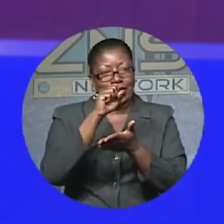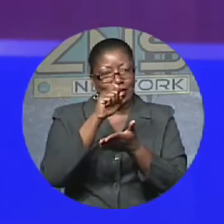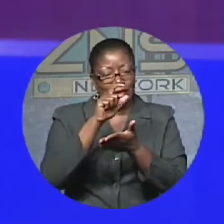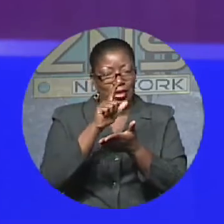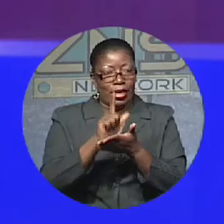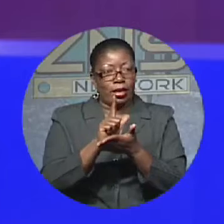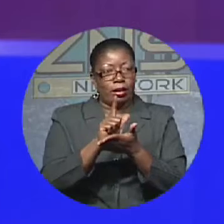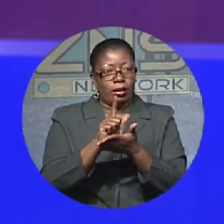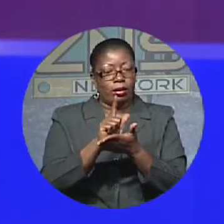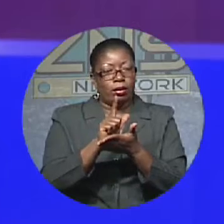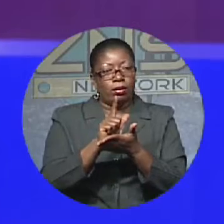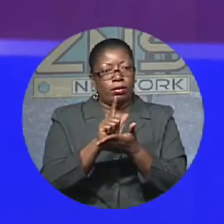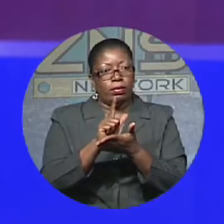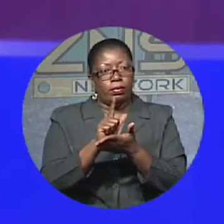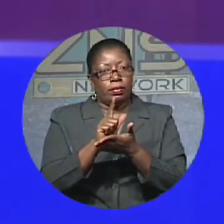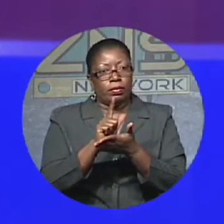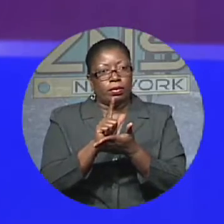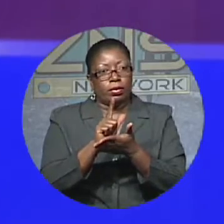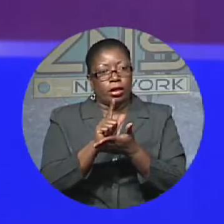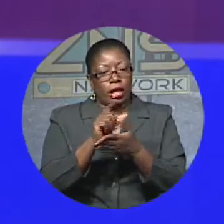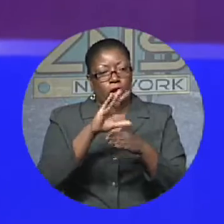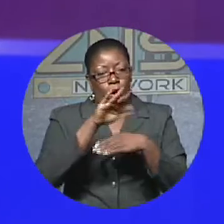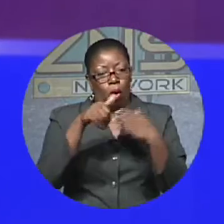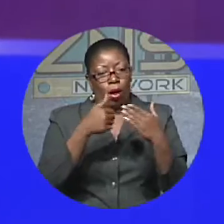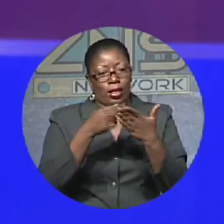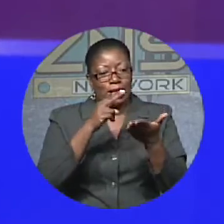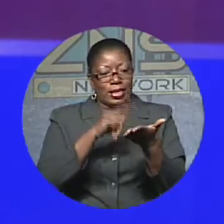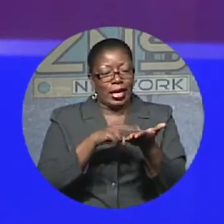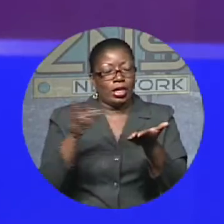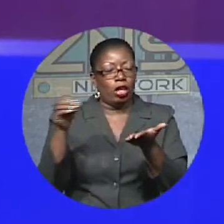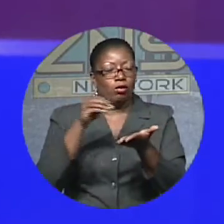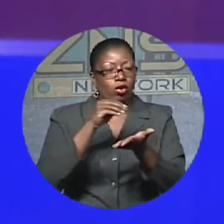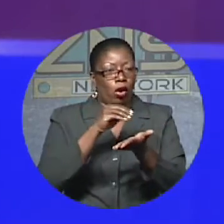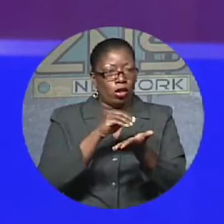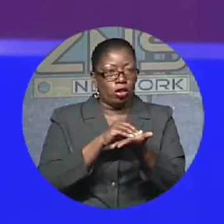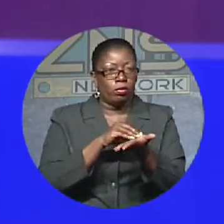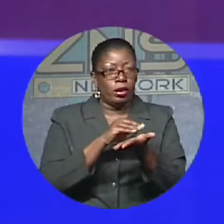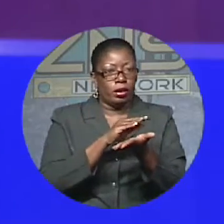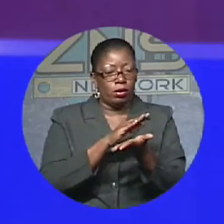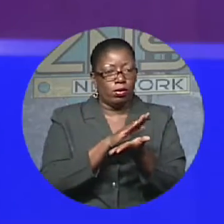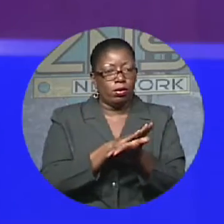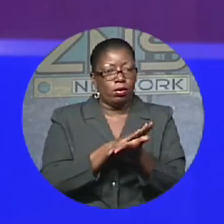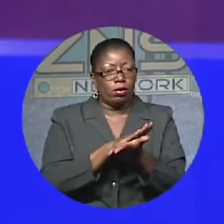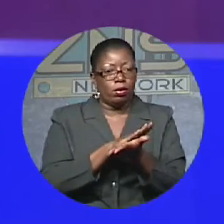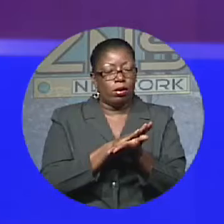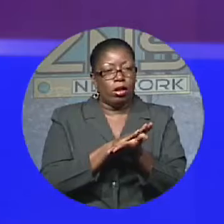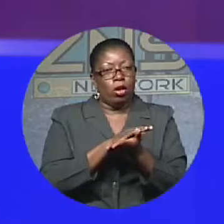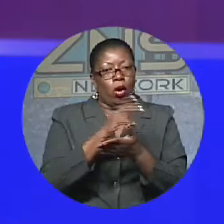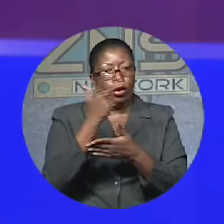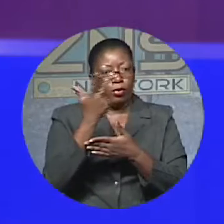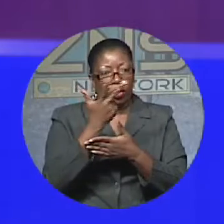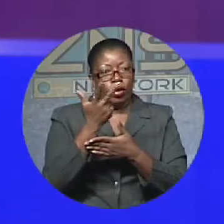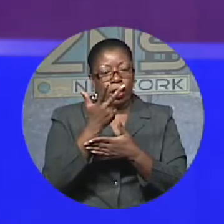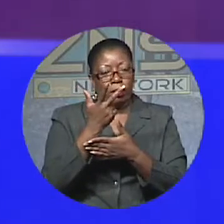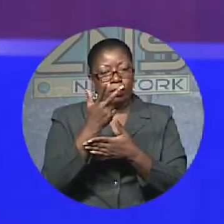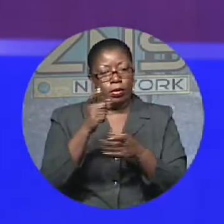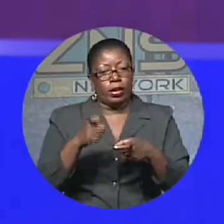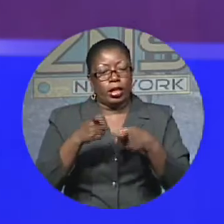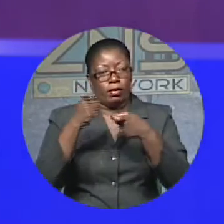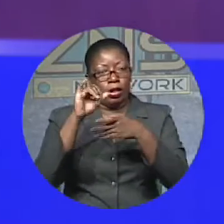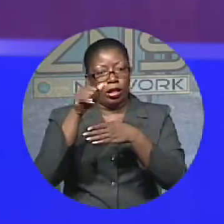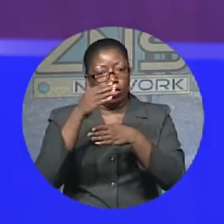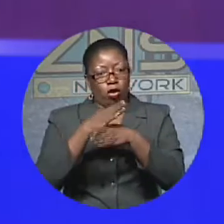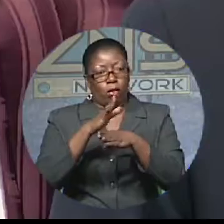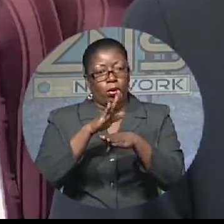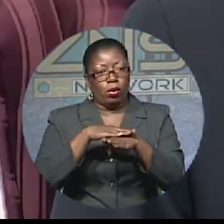preside over the signing of all official documents. The trio will be installed on Sunday evening during the church's patronal festival.